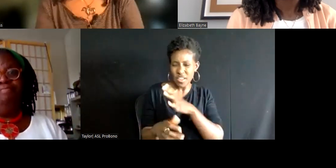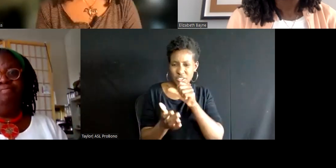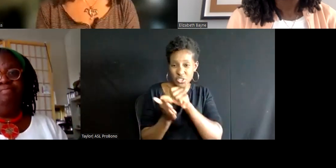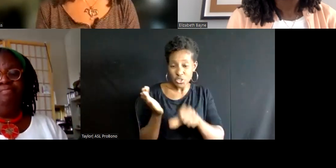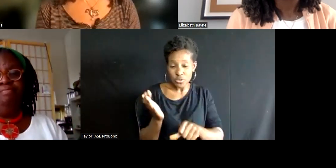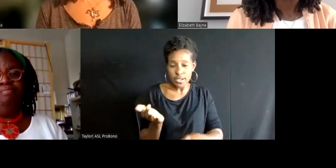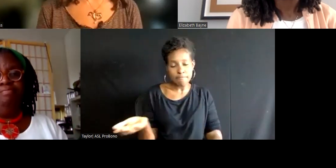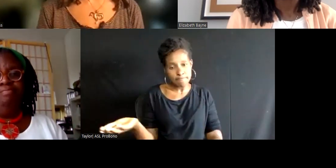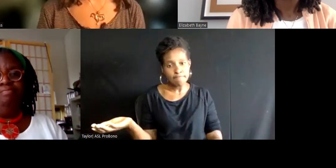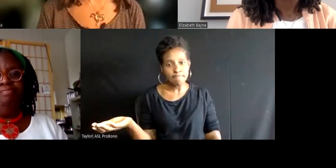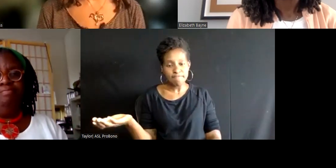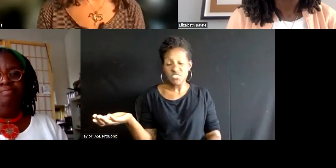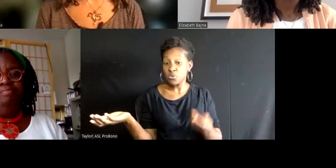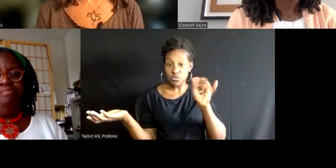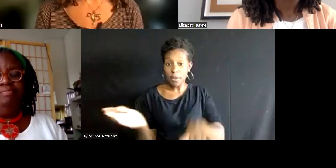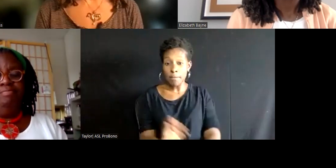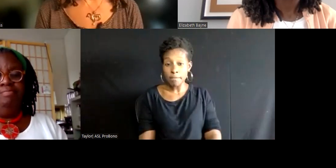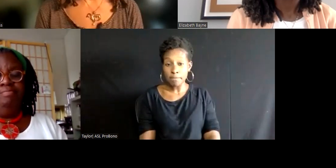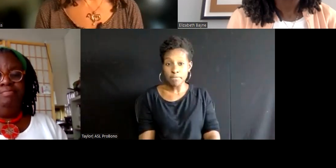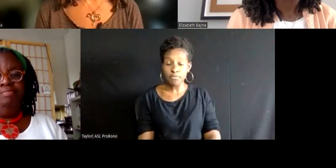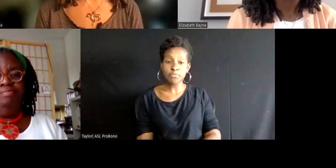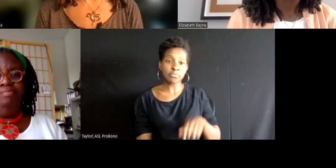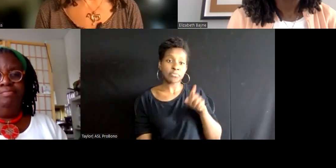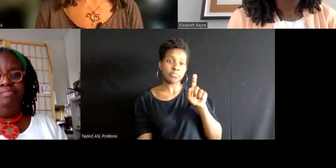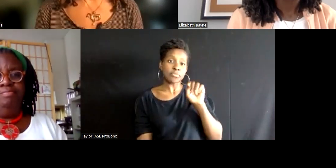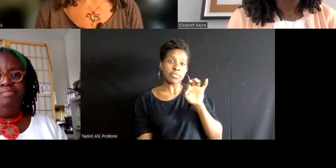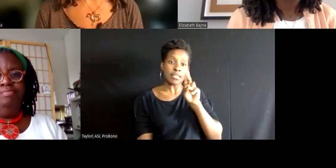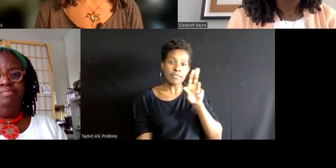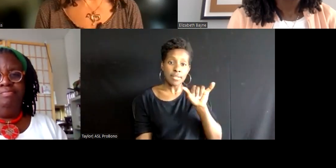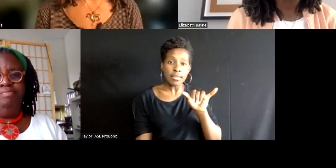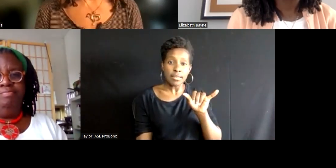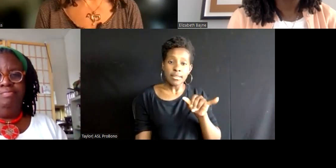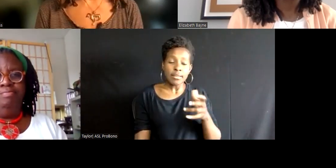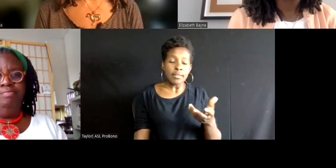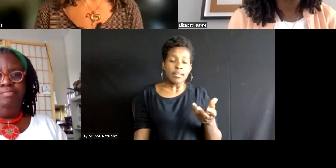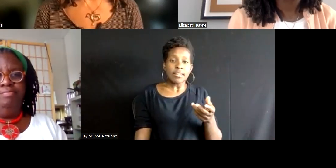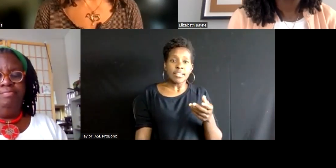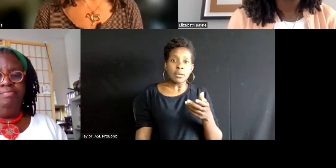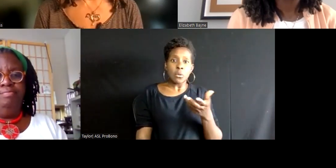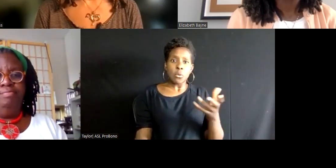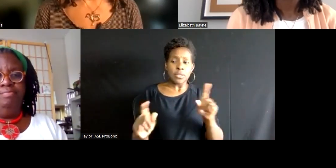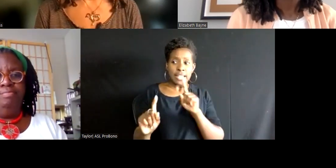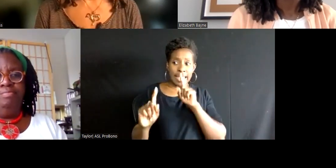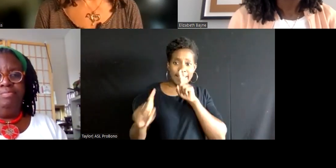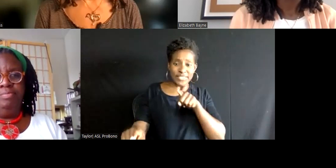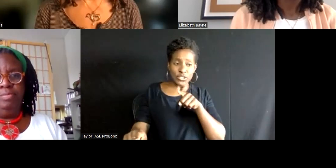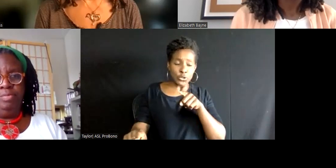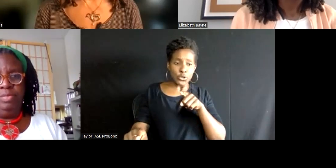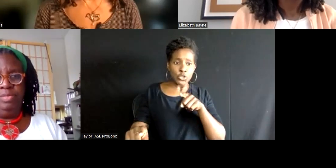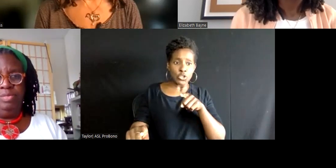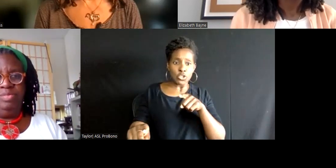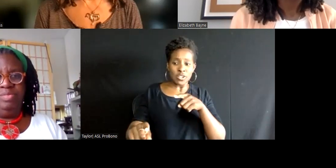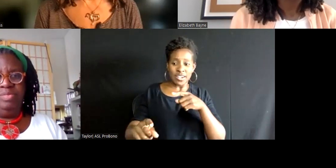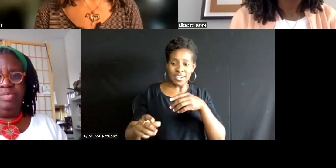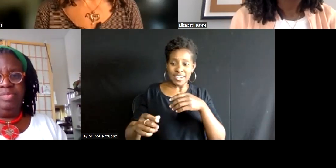so historically or systemically, it's one thing. Is the answer to just go out of the systems, to be doing